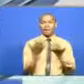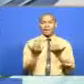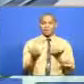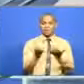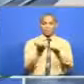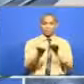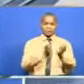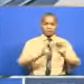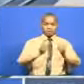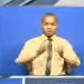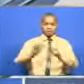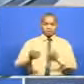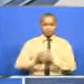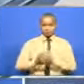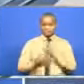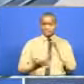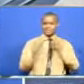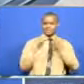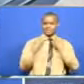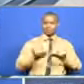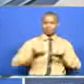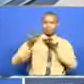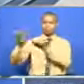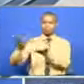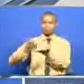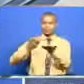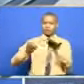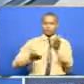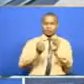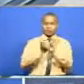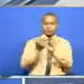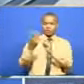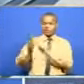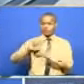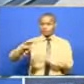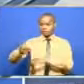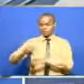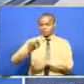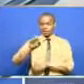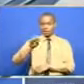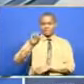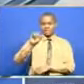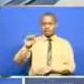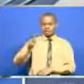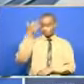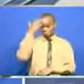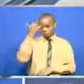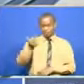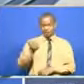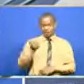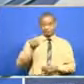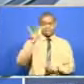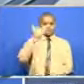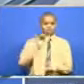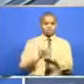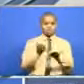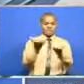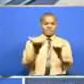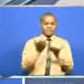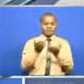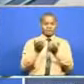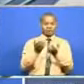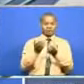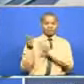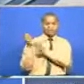Where tea exports fell by 14,000 tons in the first 8 months of this year due to a drop in demand from traditional markets. Data